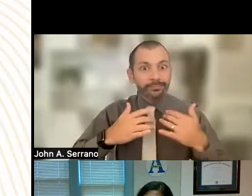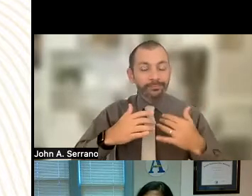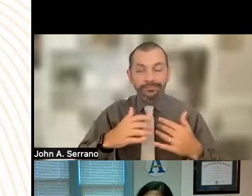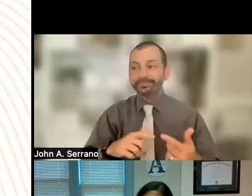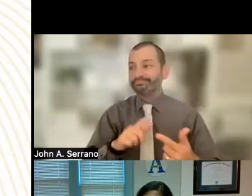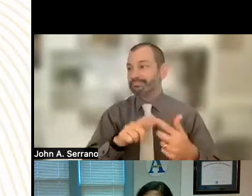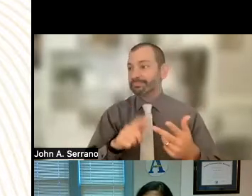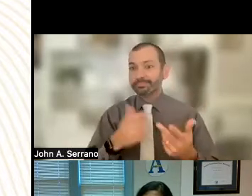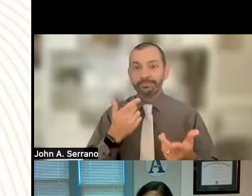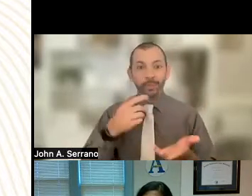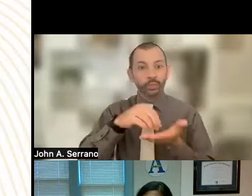Also, the staff shortages.